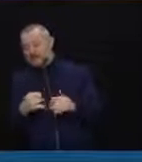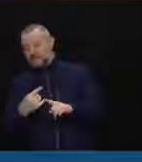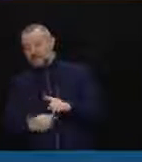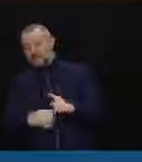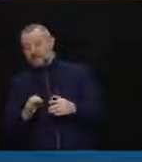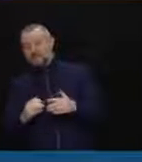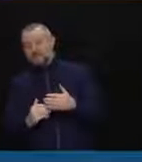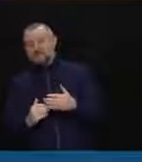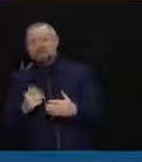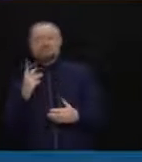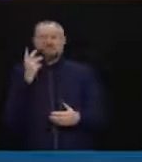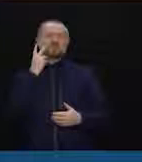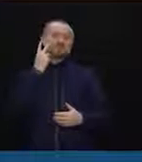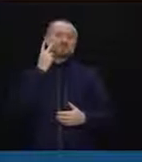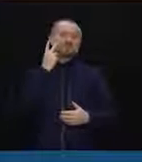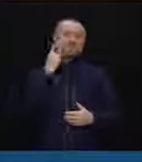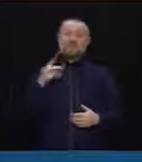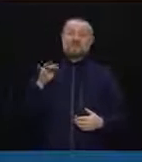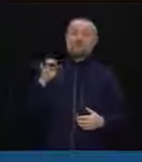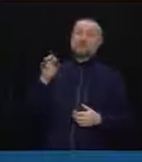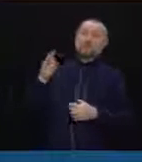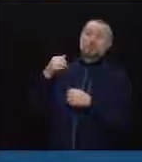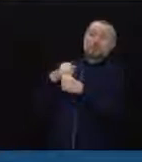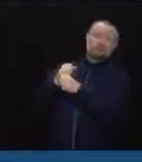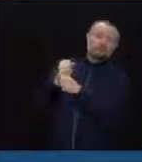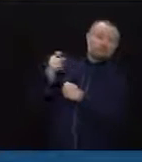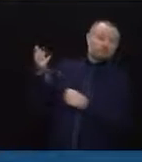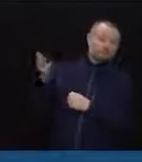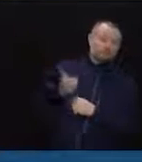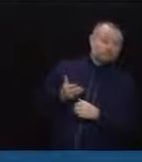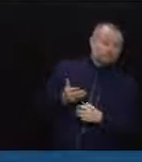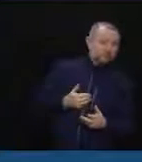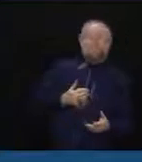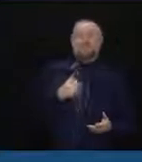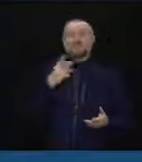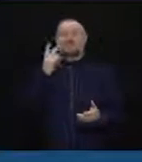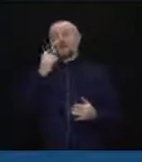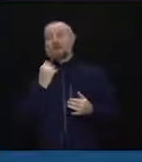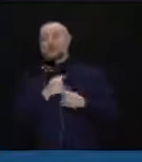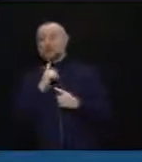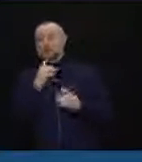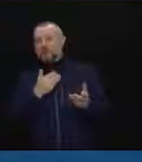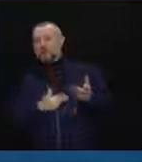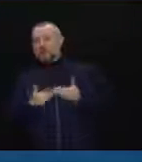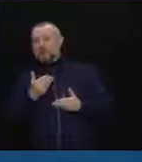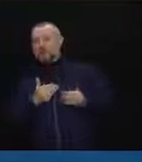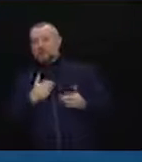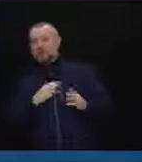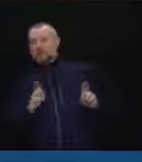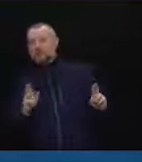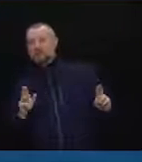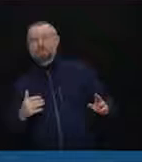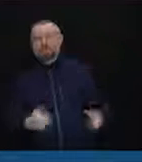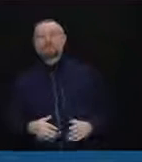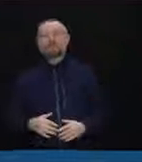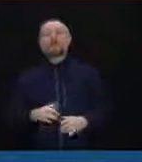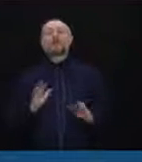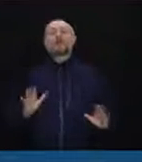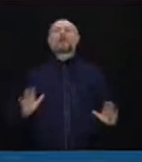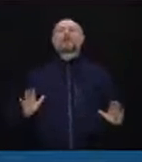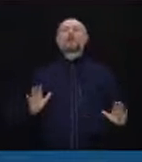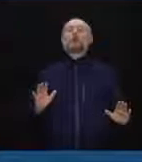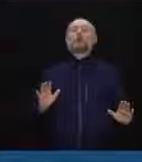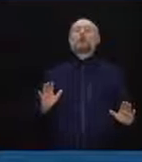And we have to just prepare for whatever comes our way. No one could have foreseen how this pandemic, and even